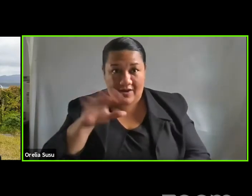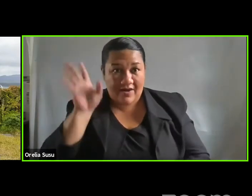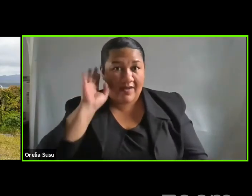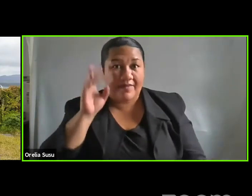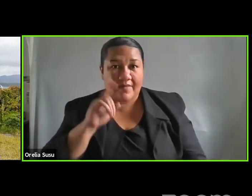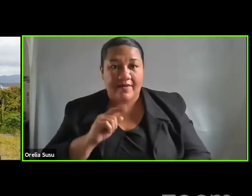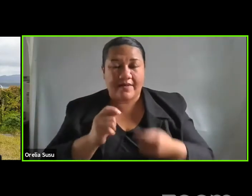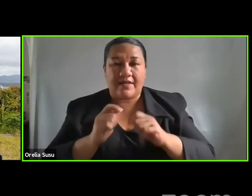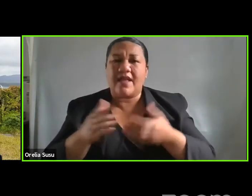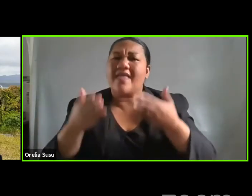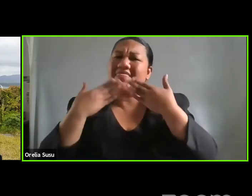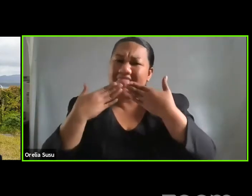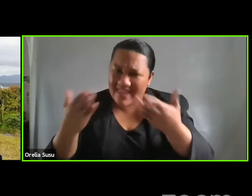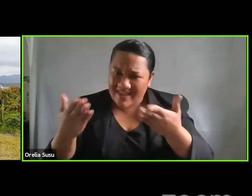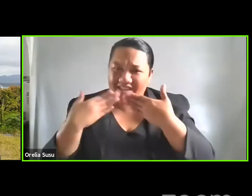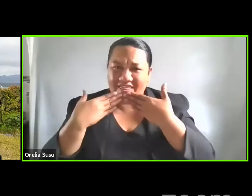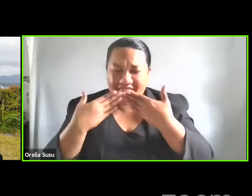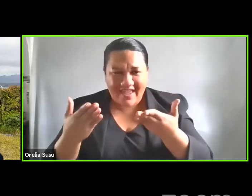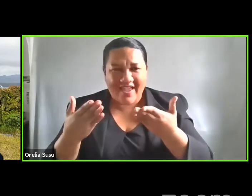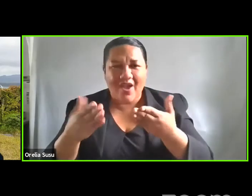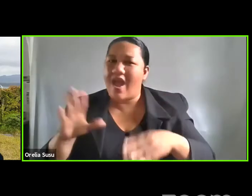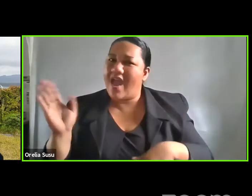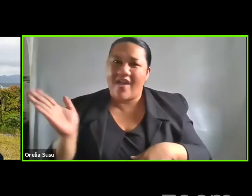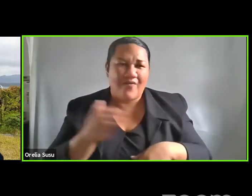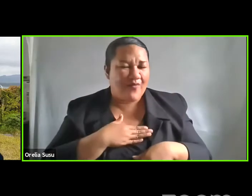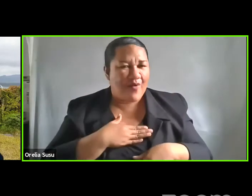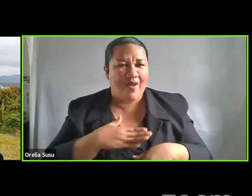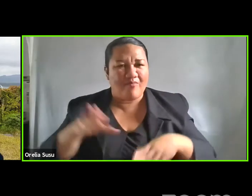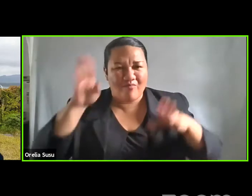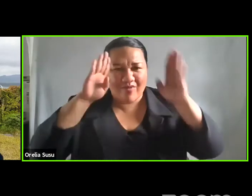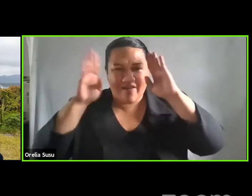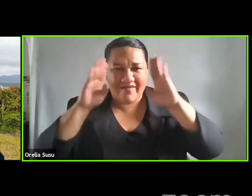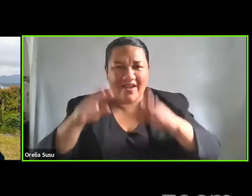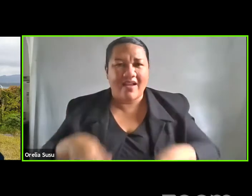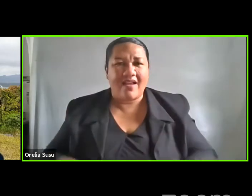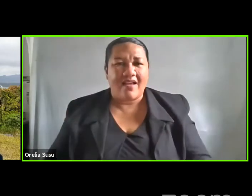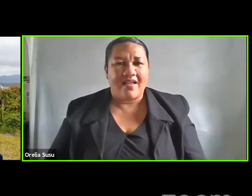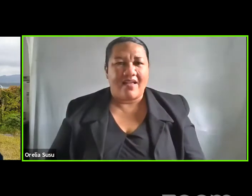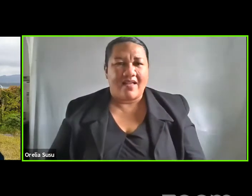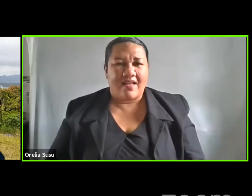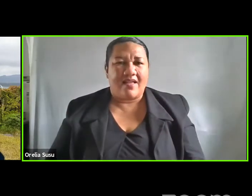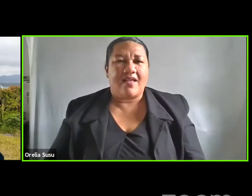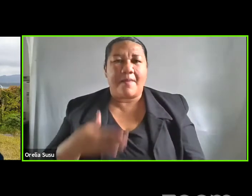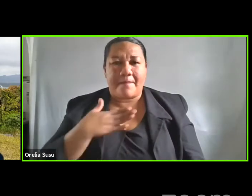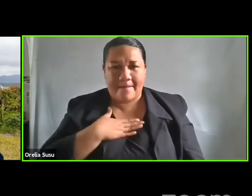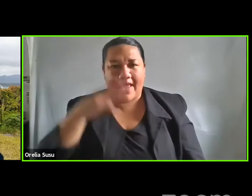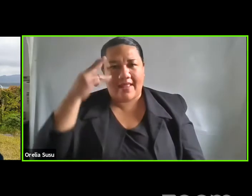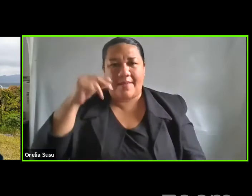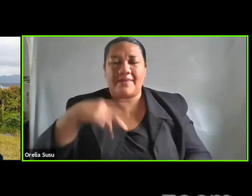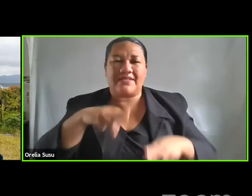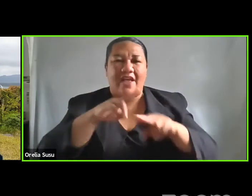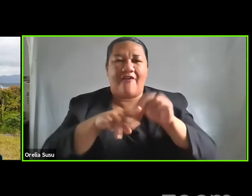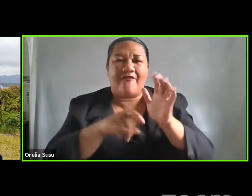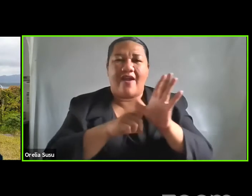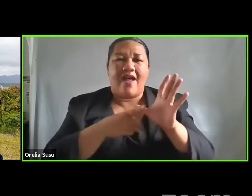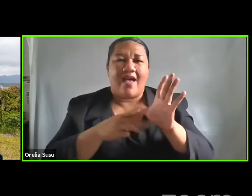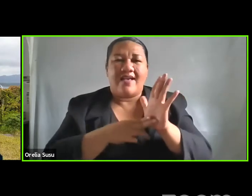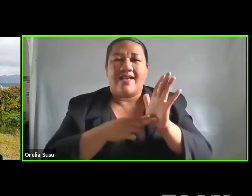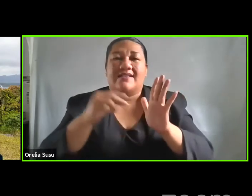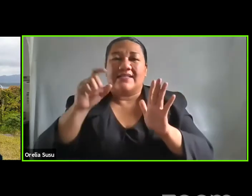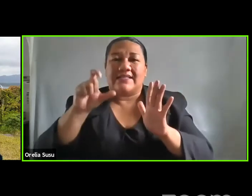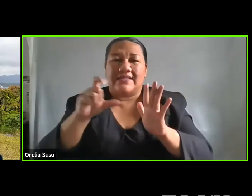thank you everyone um my name is francis again and uh well thank you kado